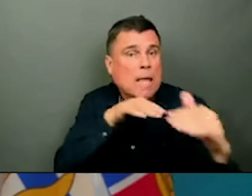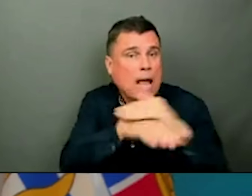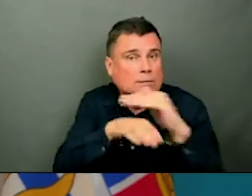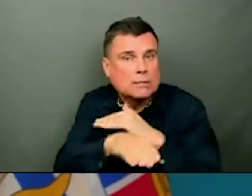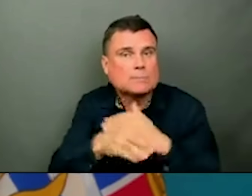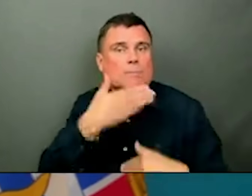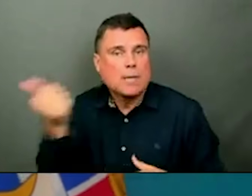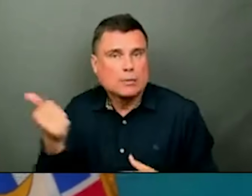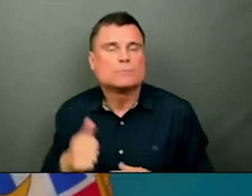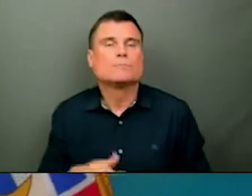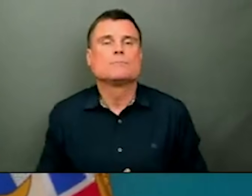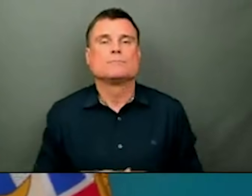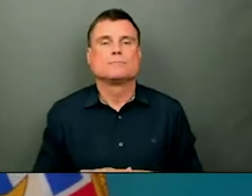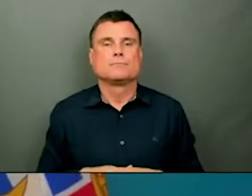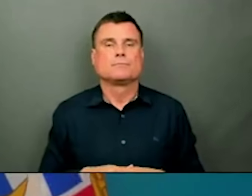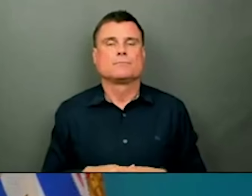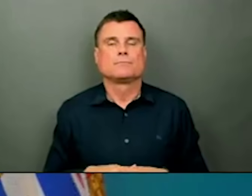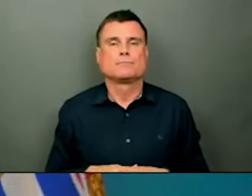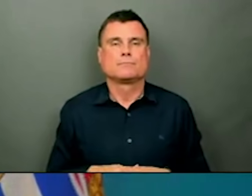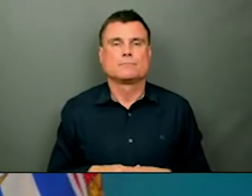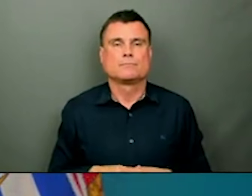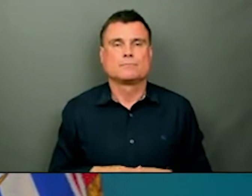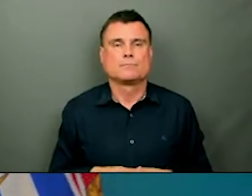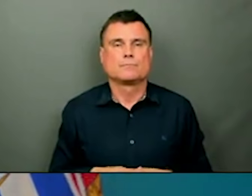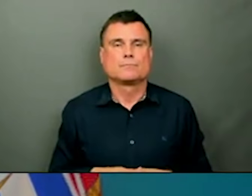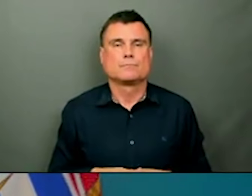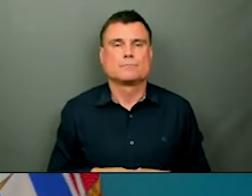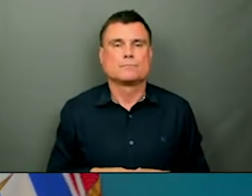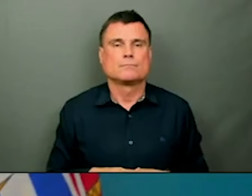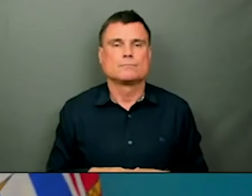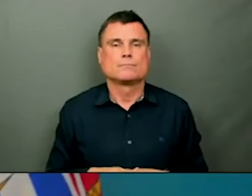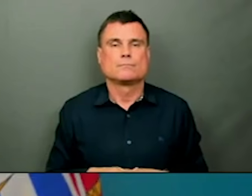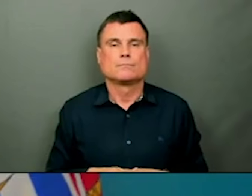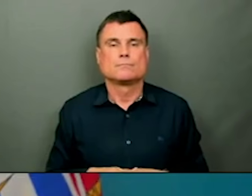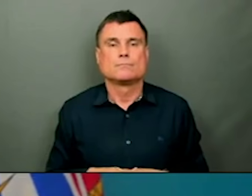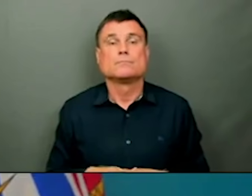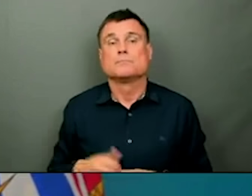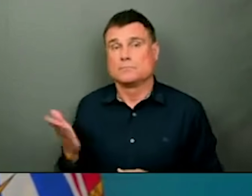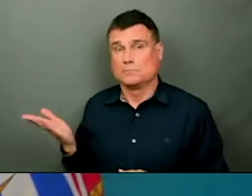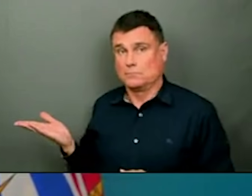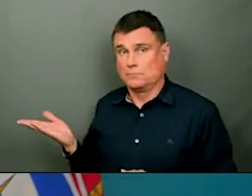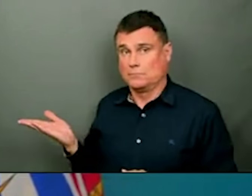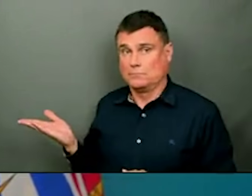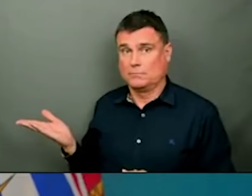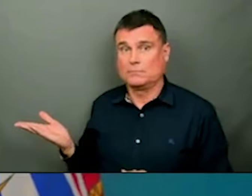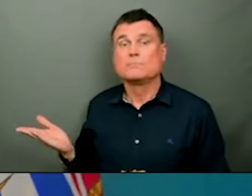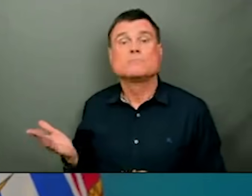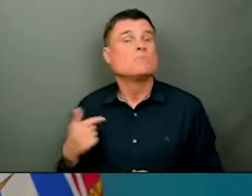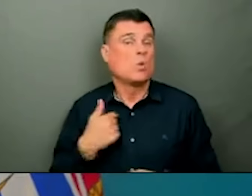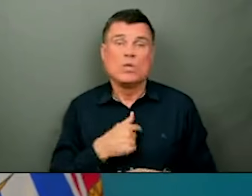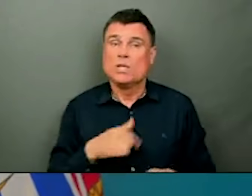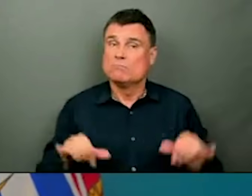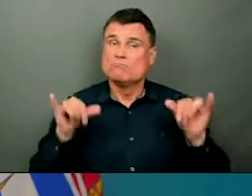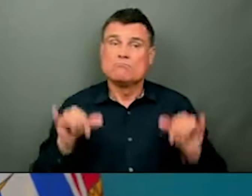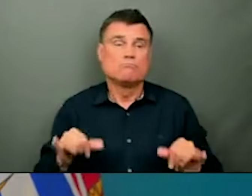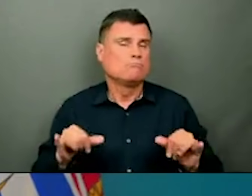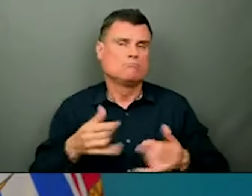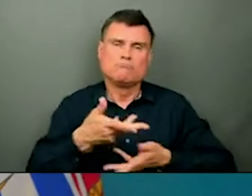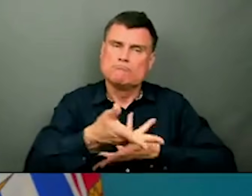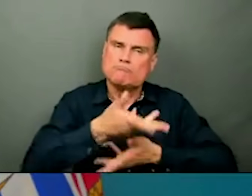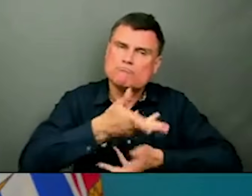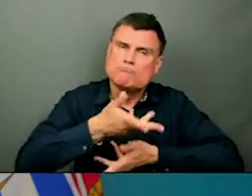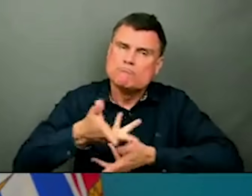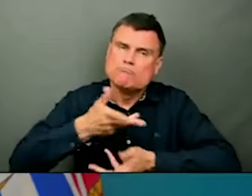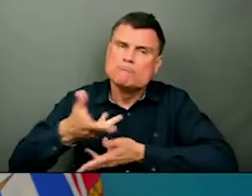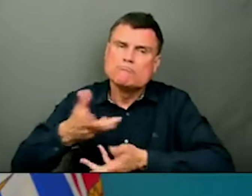Yeah, I think Dr. Henry has said it well. We obviously have to continue the reaching out that's gone on really over the entire year to